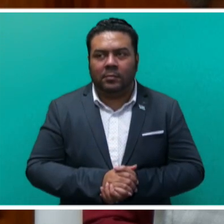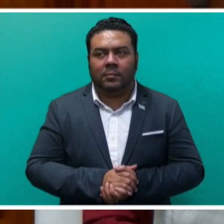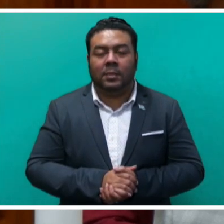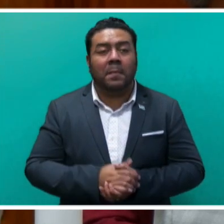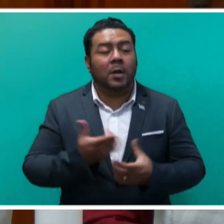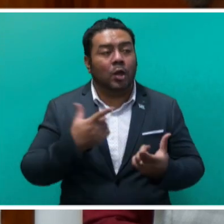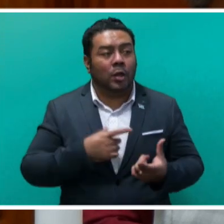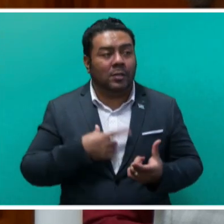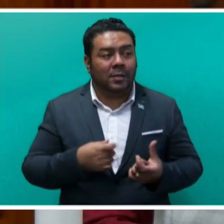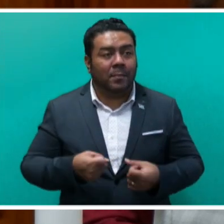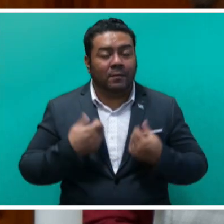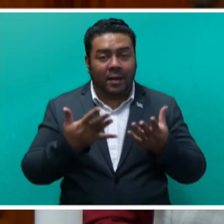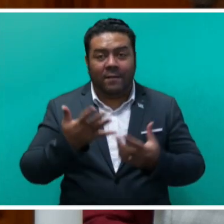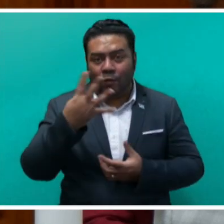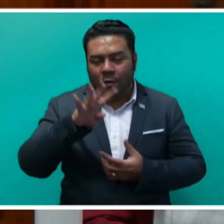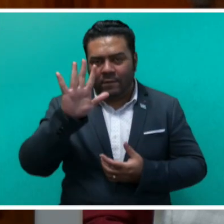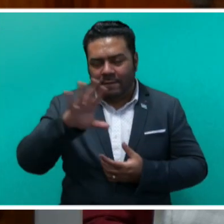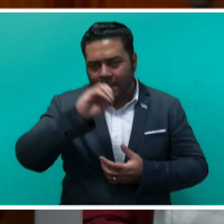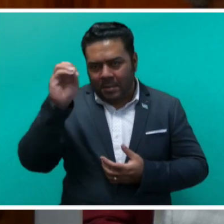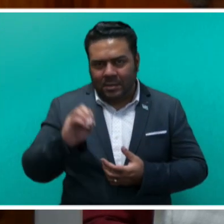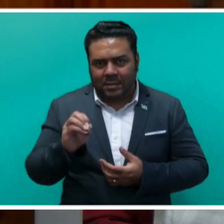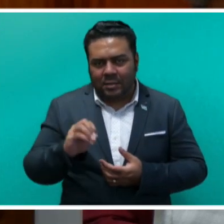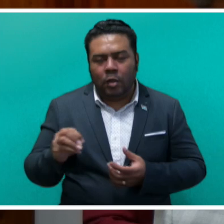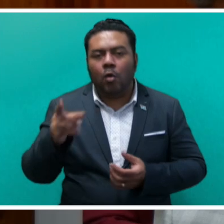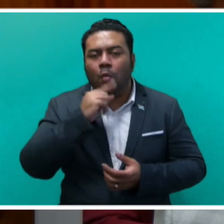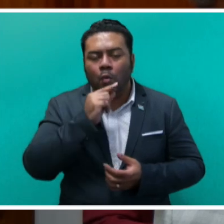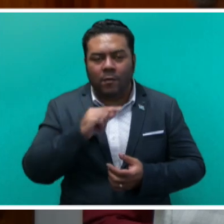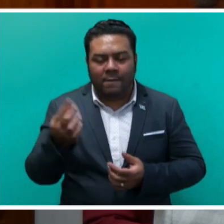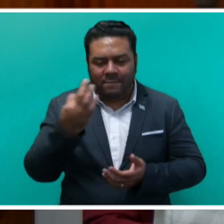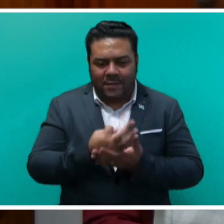provides for 45% loan funding on the grant,